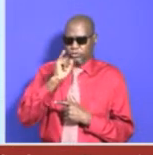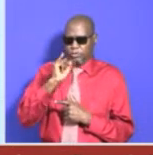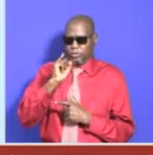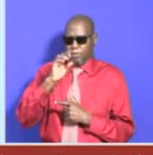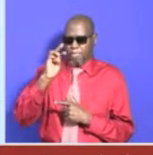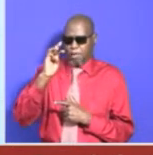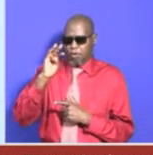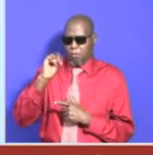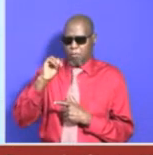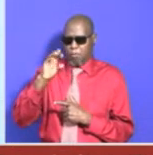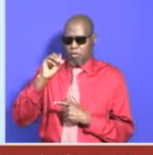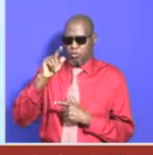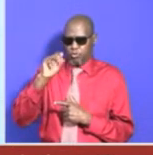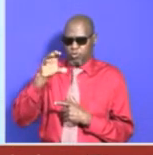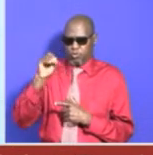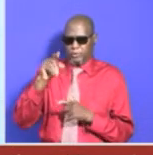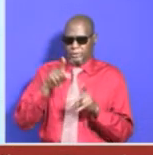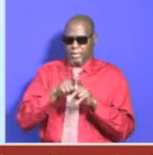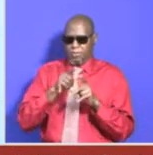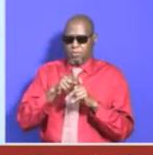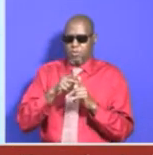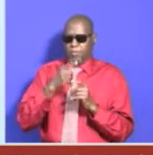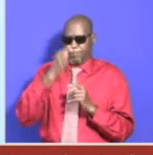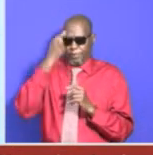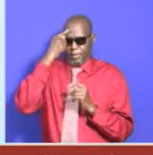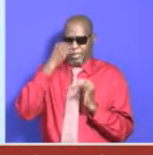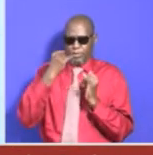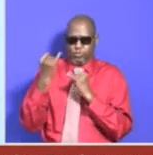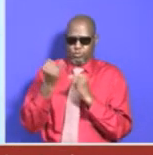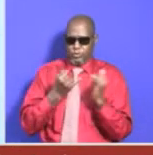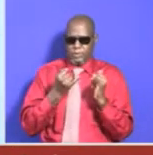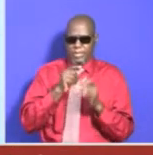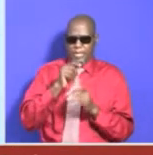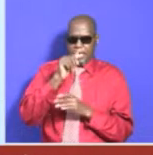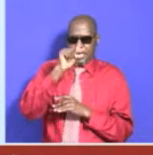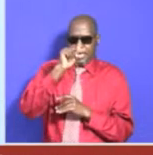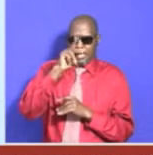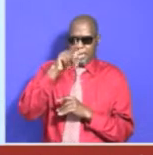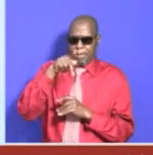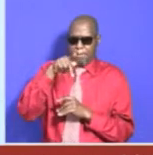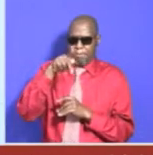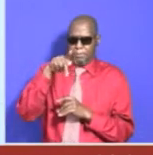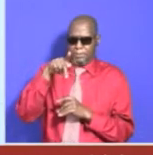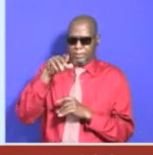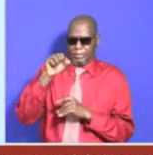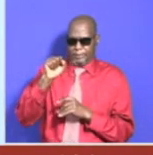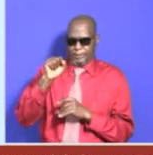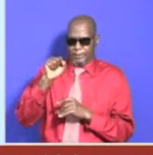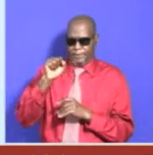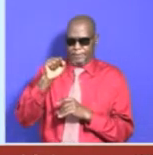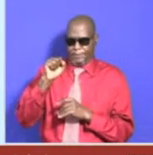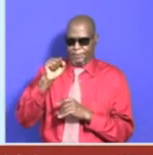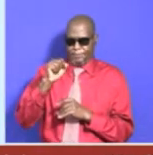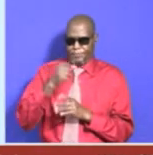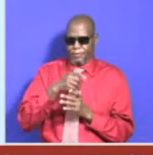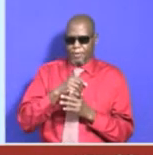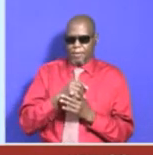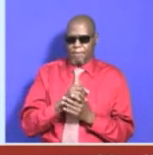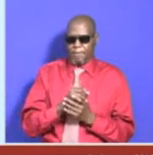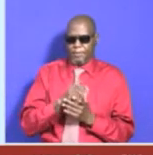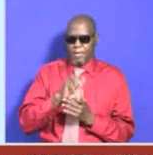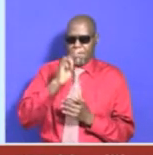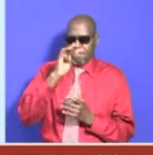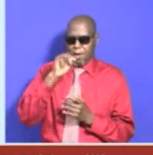of introducing the apes in the Mau Forest. So